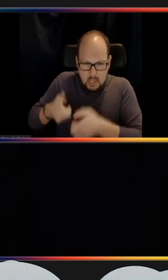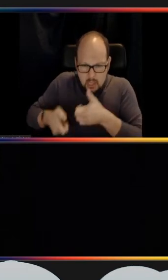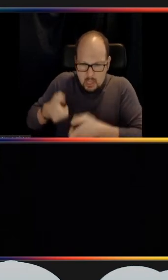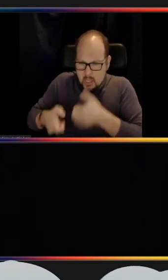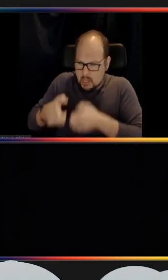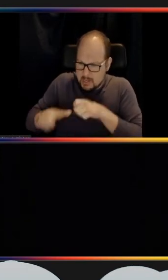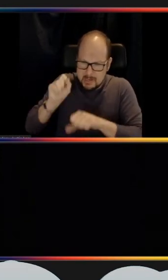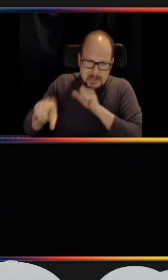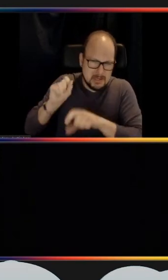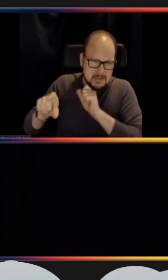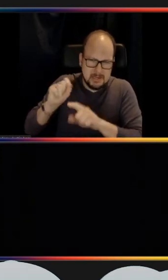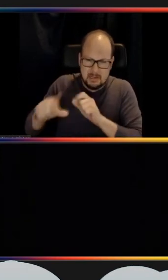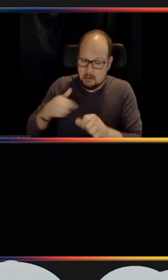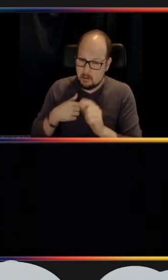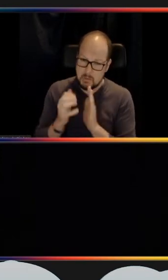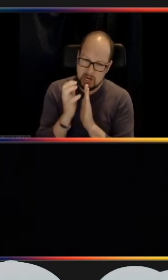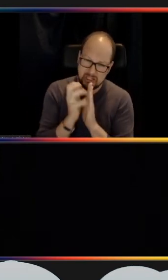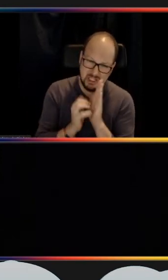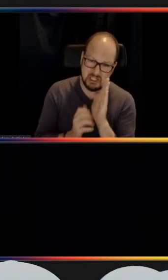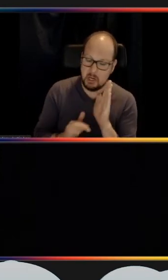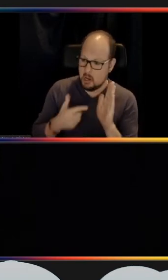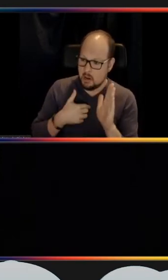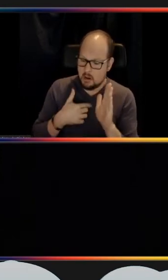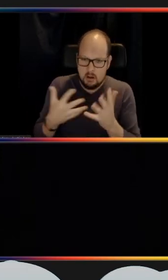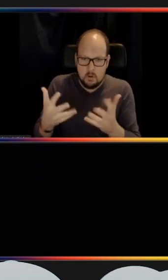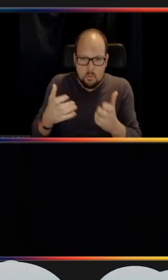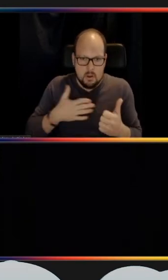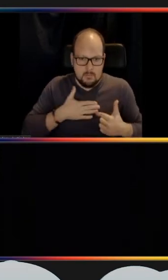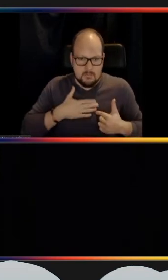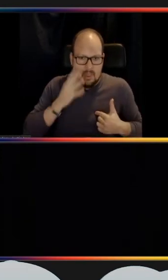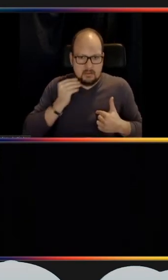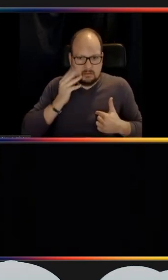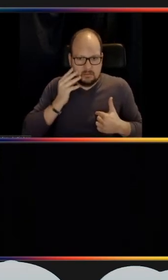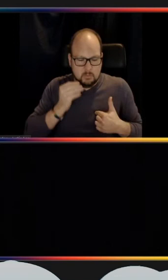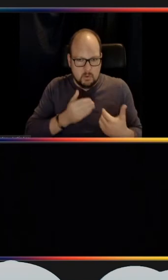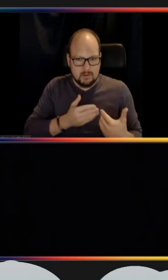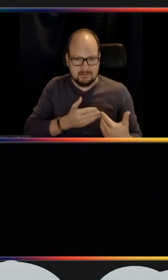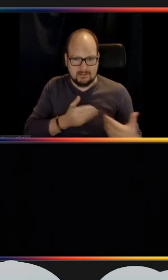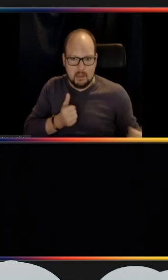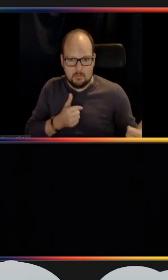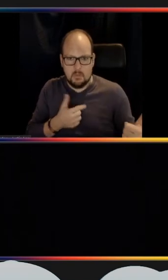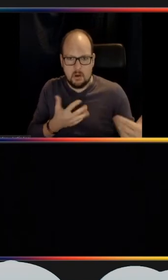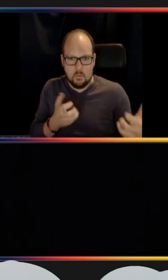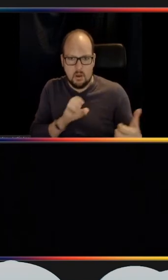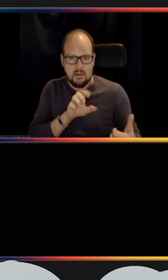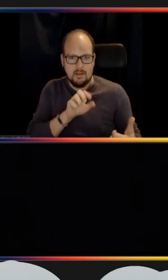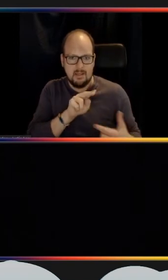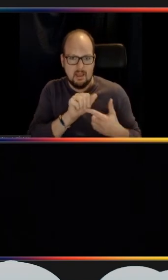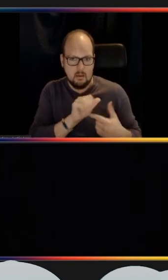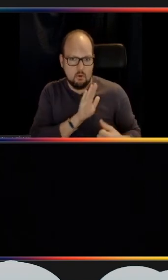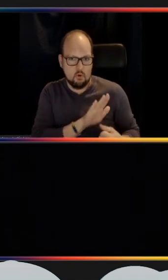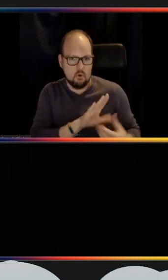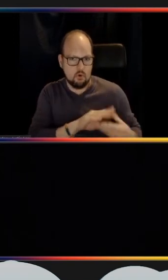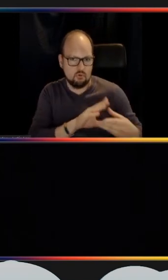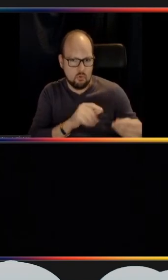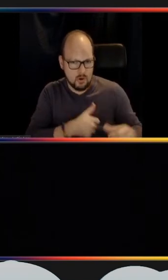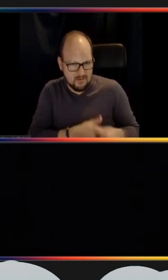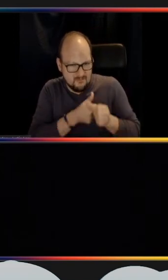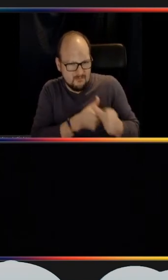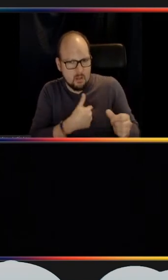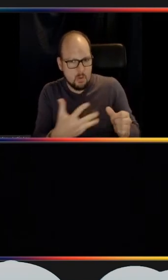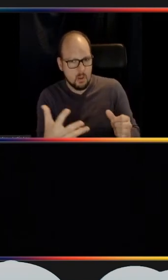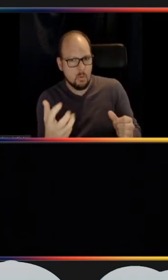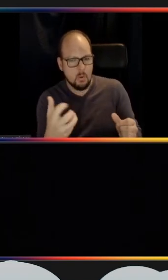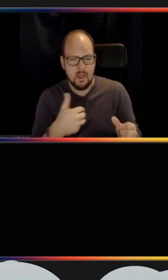like making sure that I was separating my experiences from Elena's and doing justice to her story. And